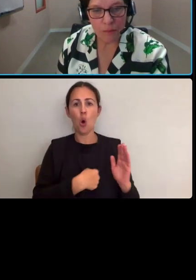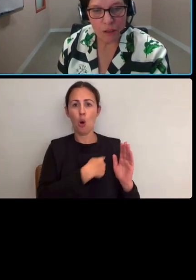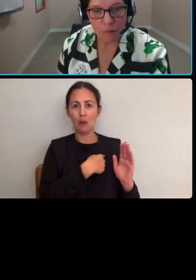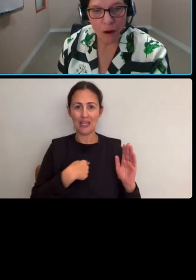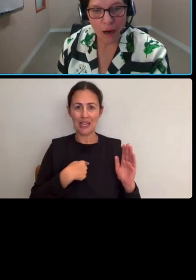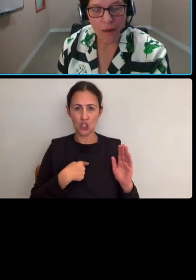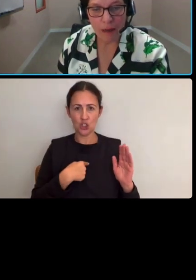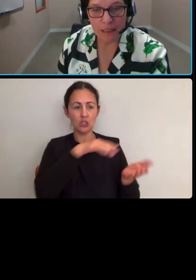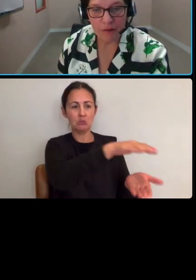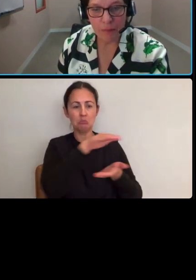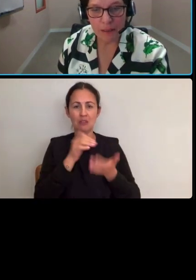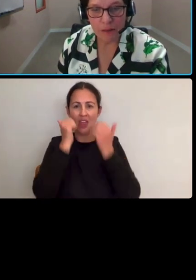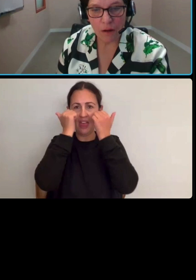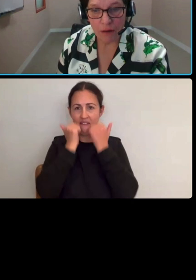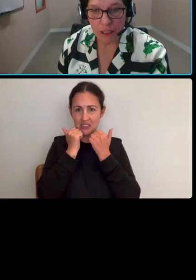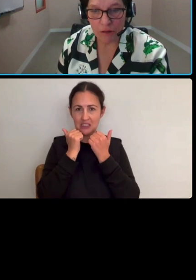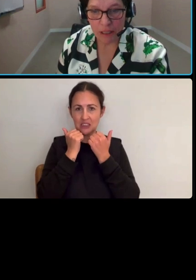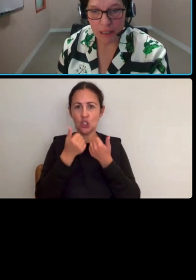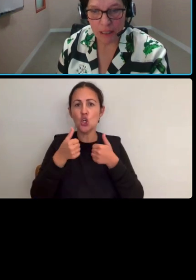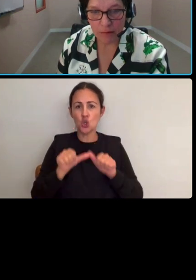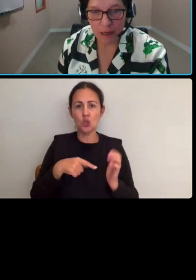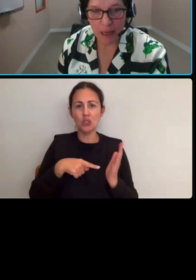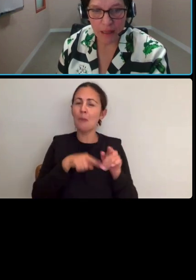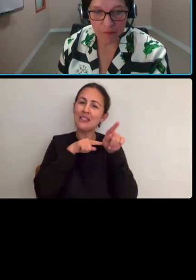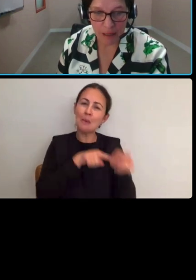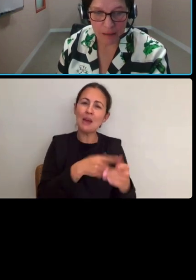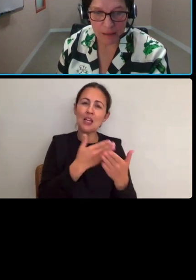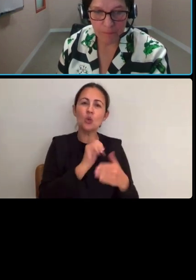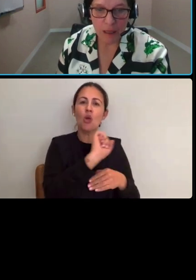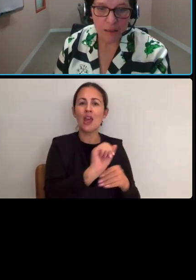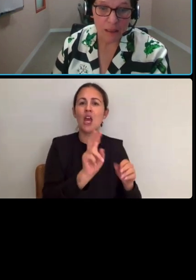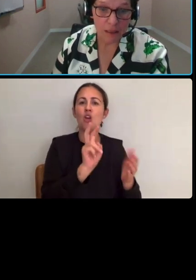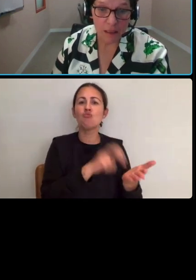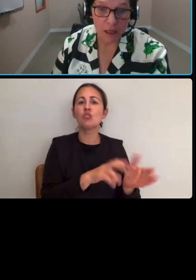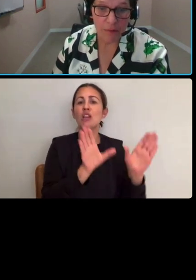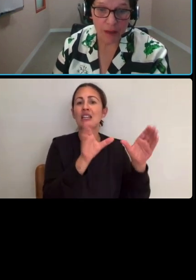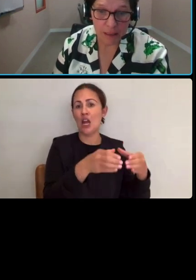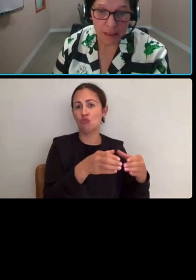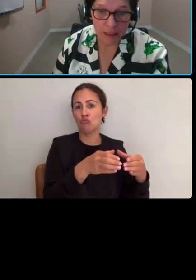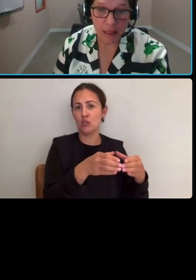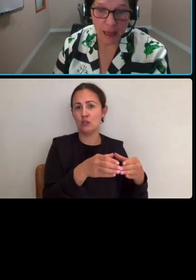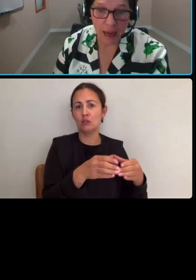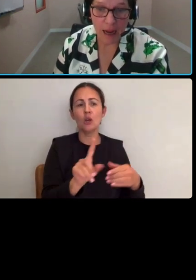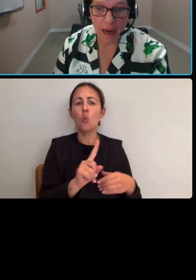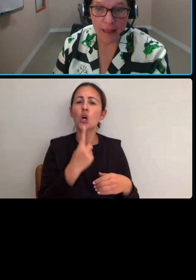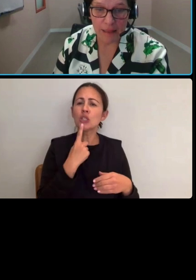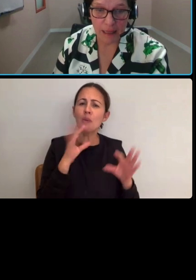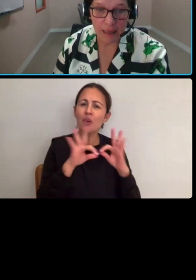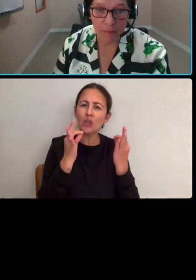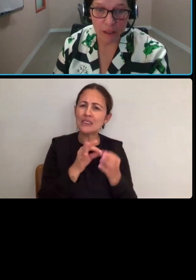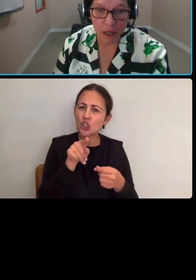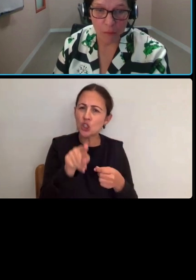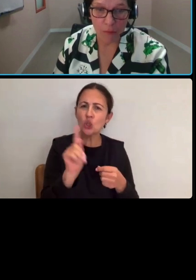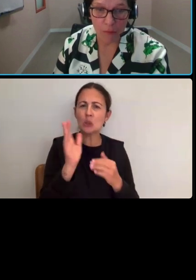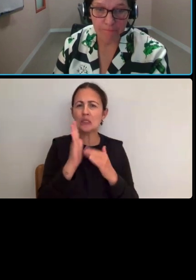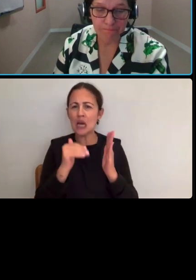or documents required may differ based on the registration category and other factors, such as the type of entity they are and the